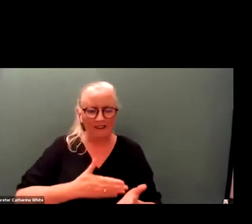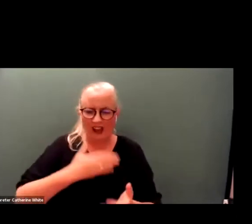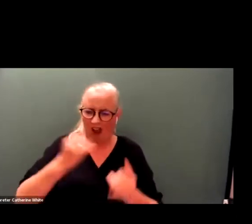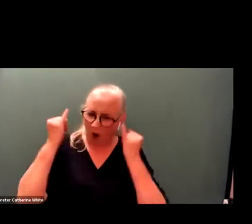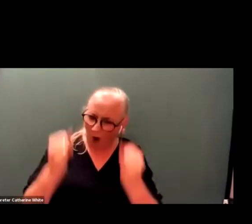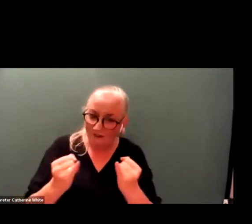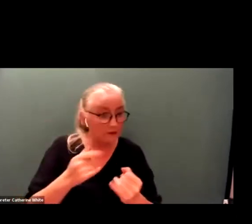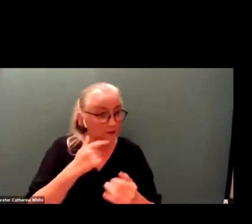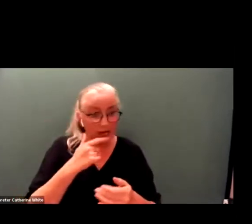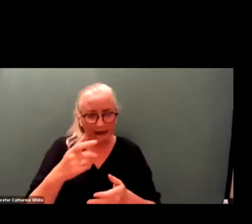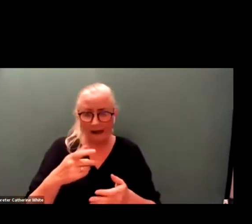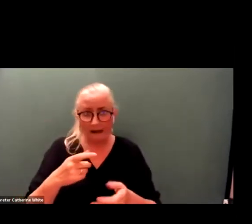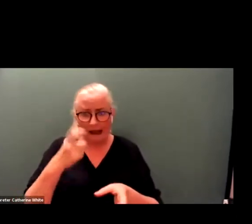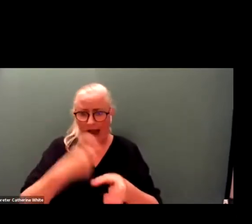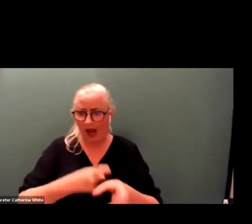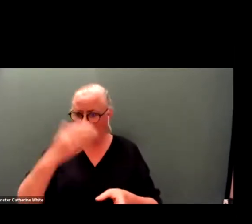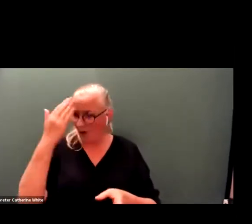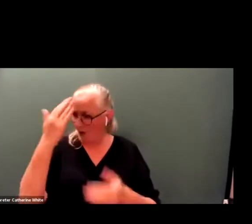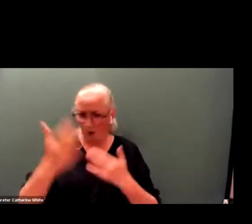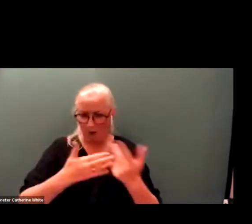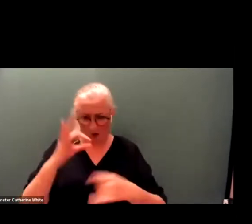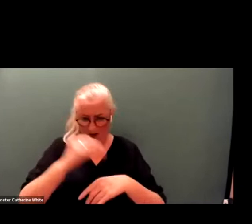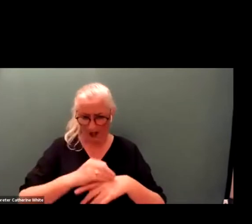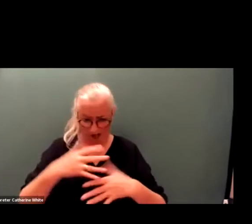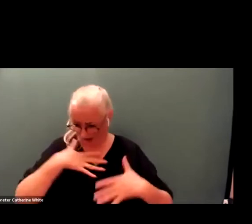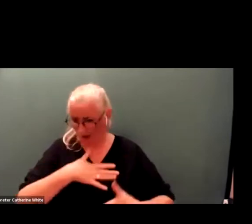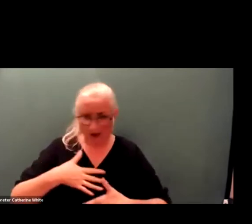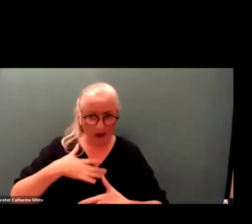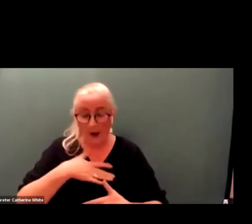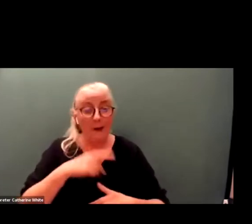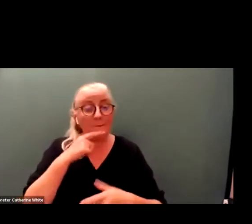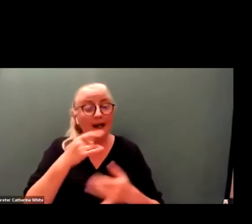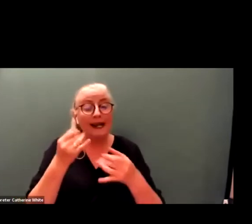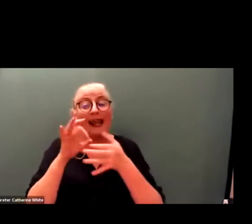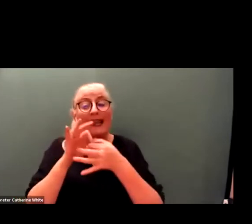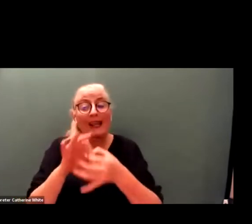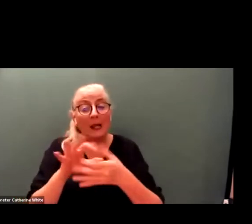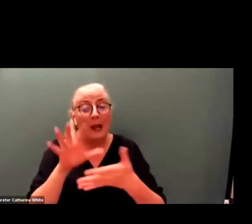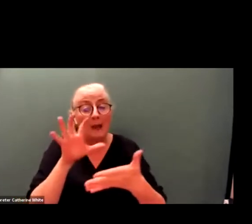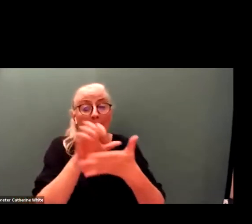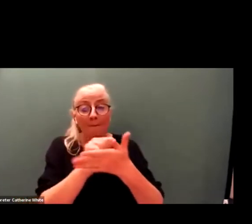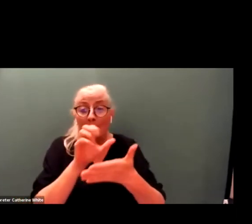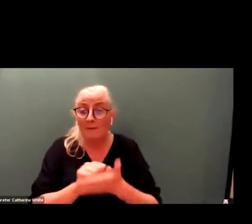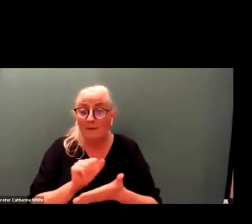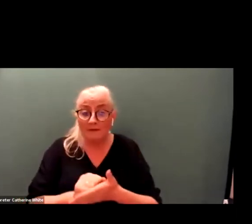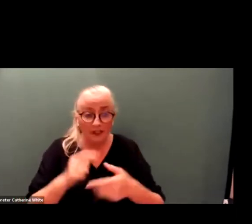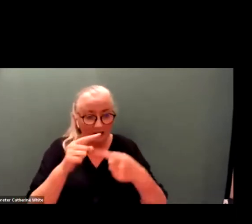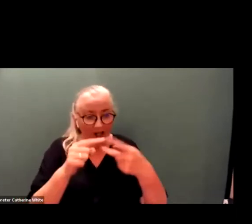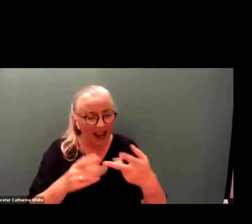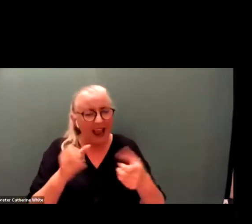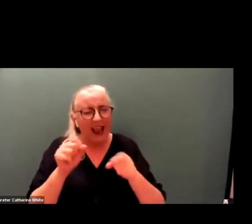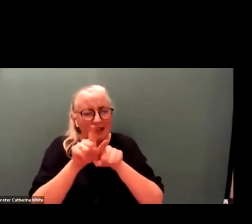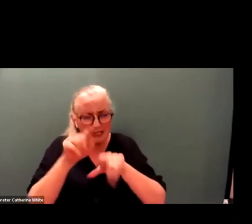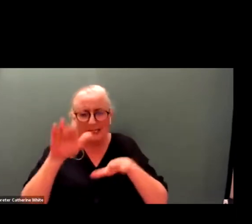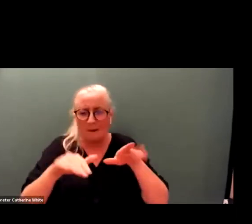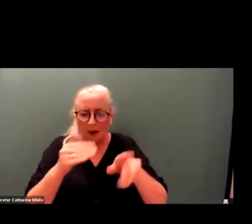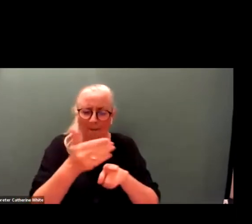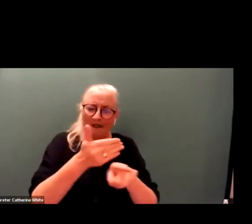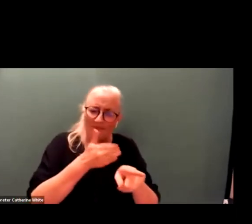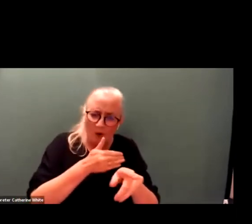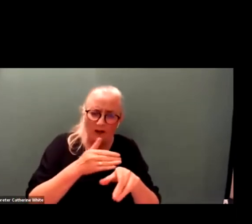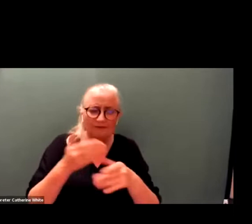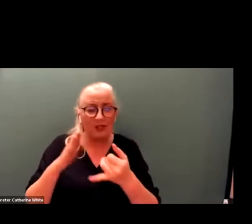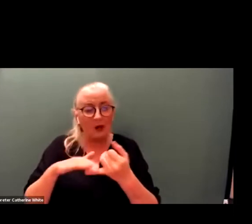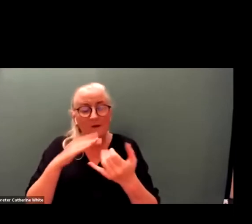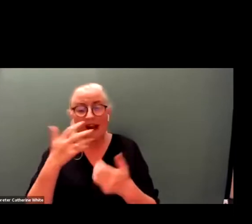what's going on. In terms of symptoms of menopause or perimenopause, so the symptoms of both are kind of similar. There's about